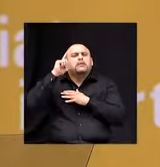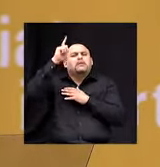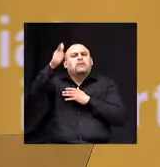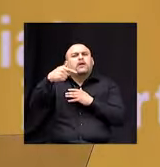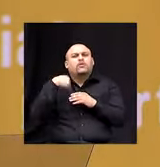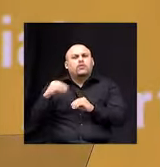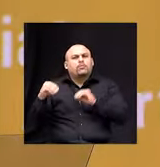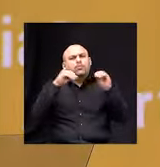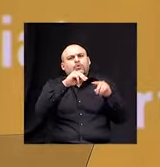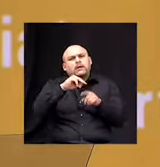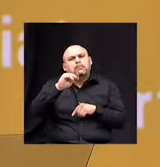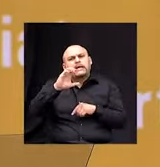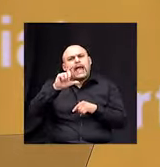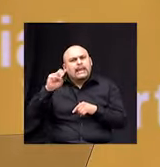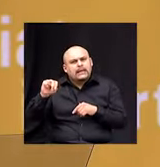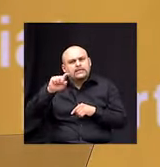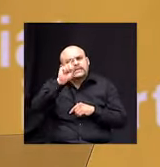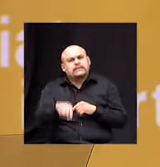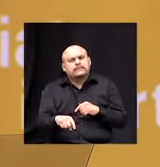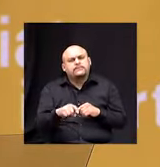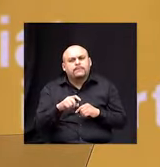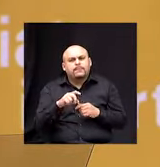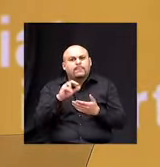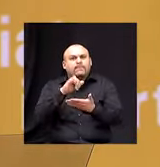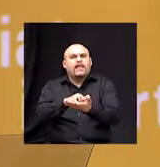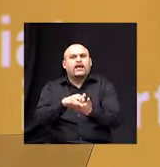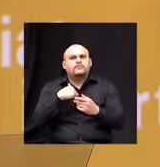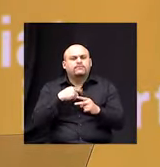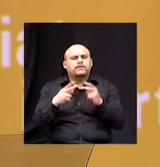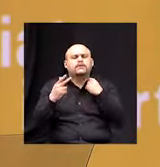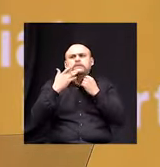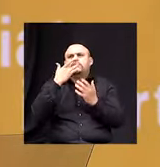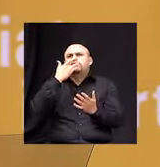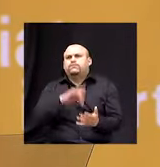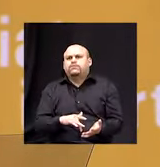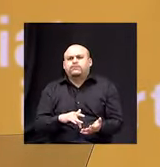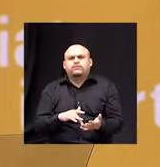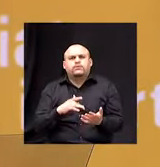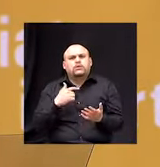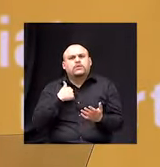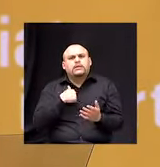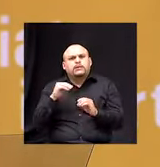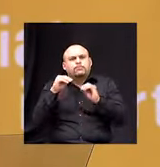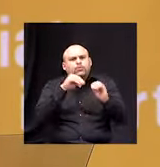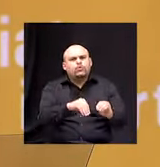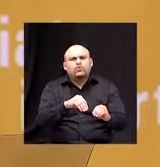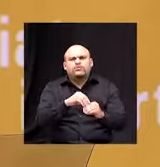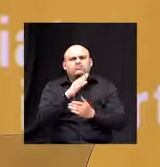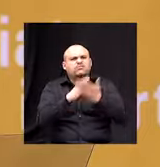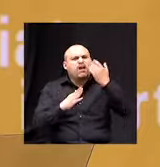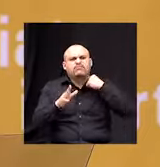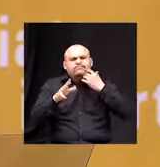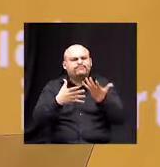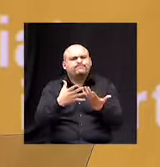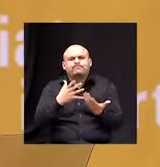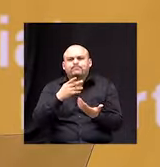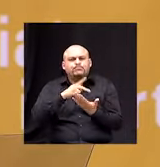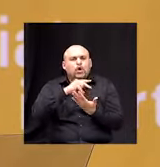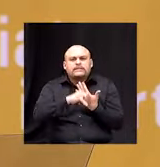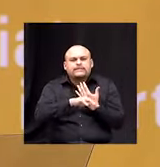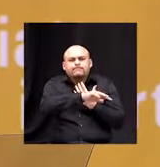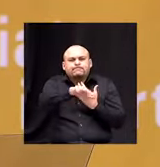to McAllen, Texas, where I was very fortunate. We moved into some projects. I just told you